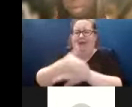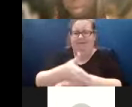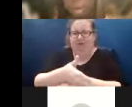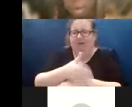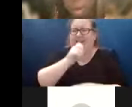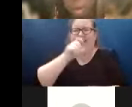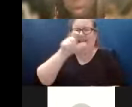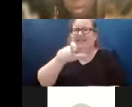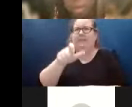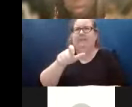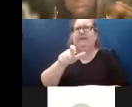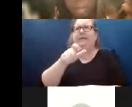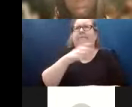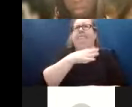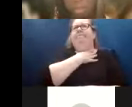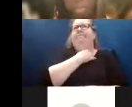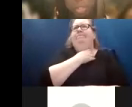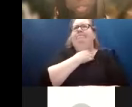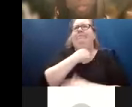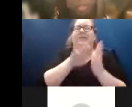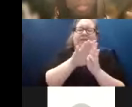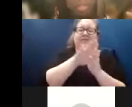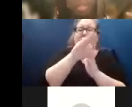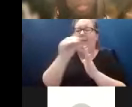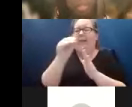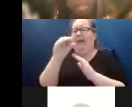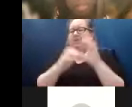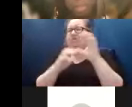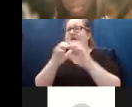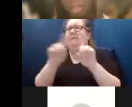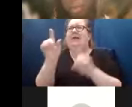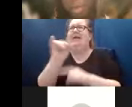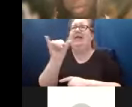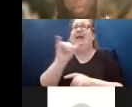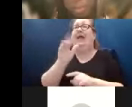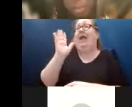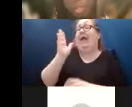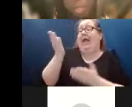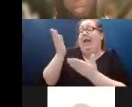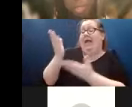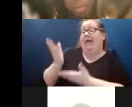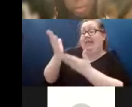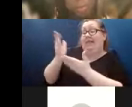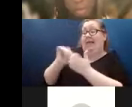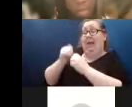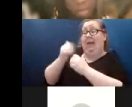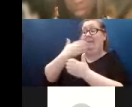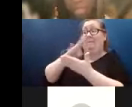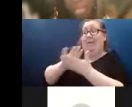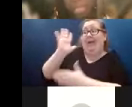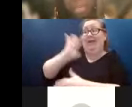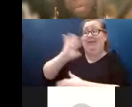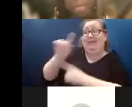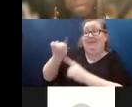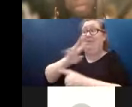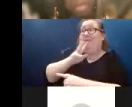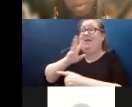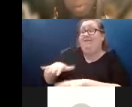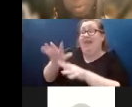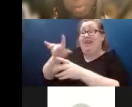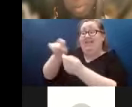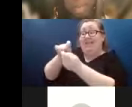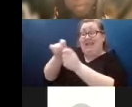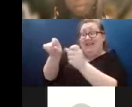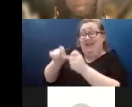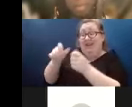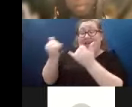be development and construction. It could just be like, hey, look, this is how bad it used to be when it flooded in this exact area. And